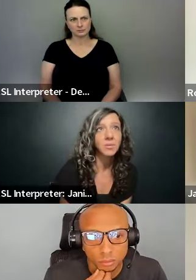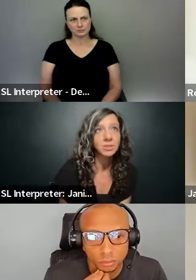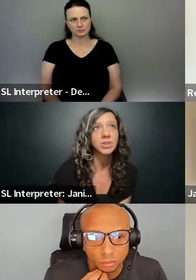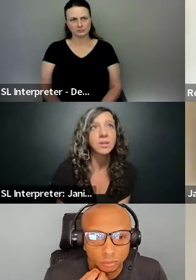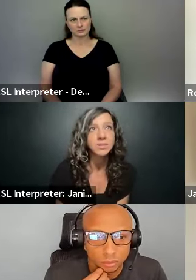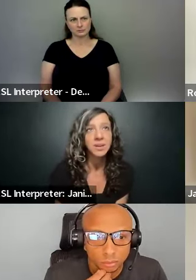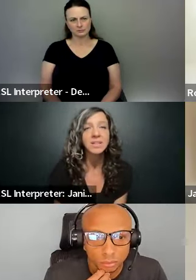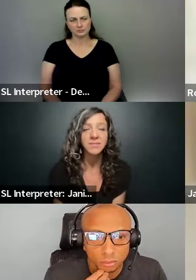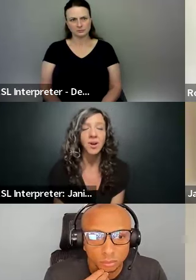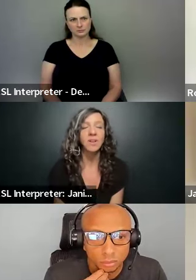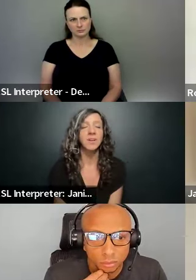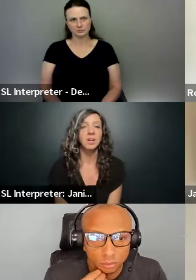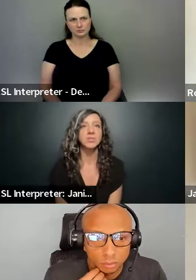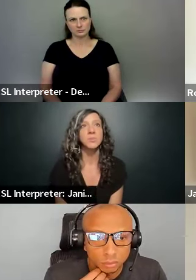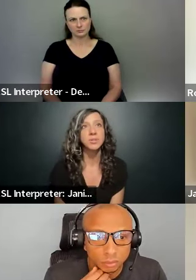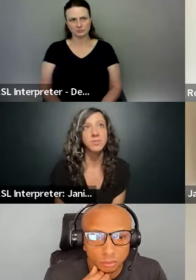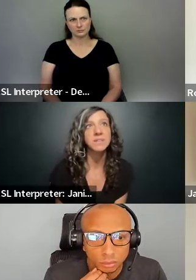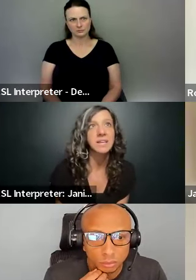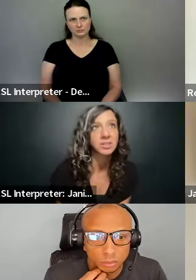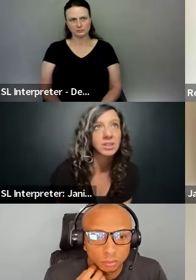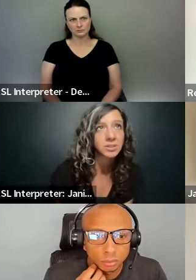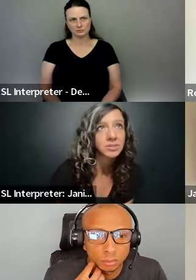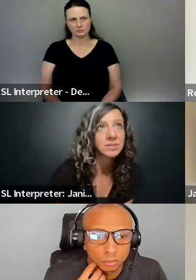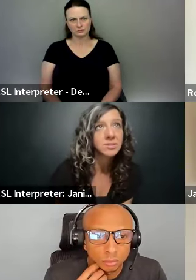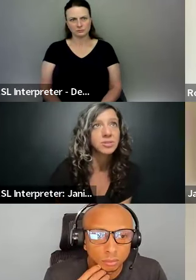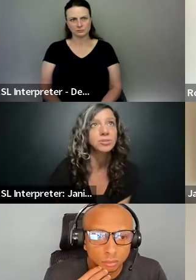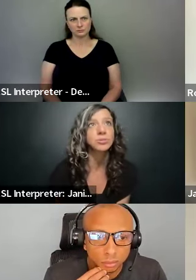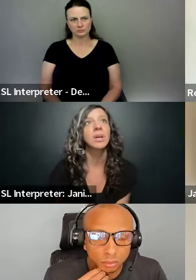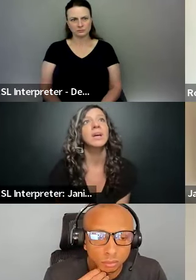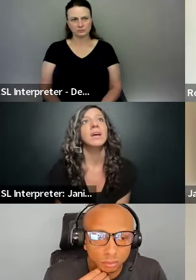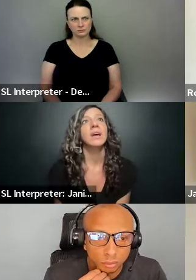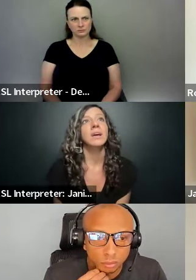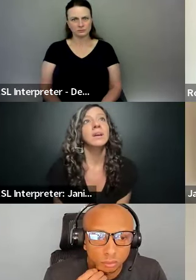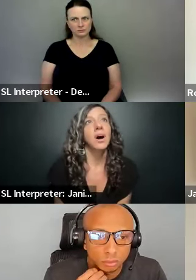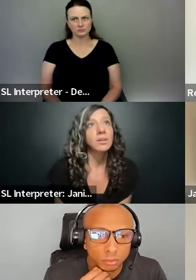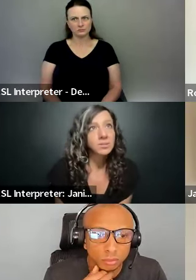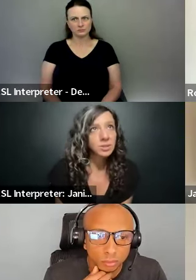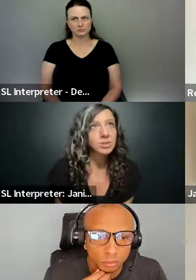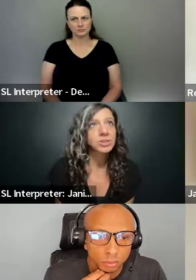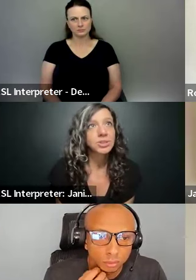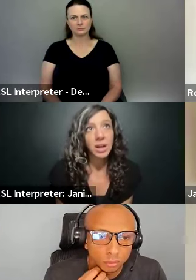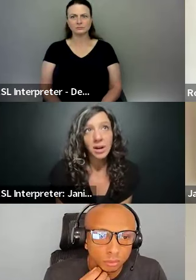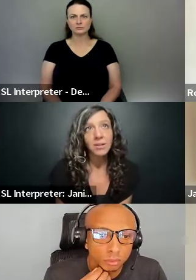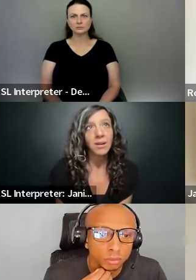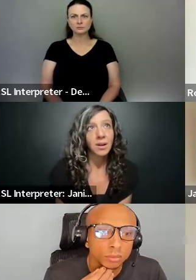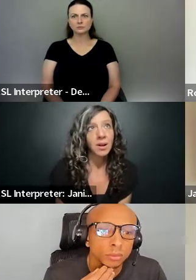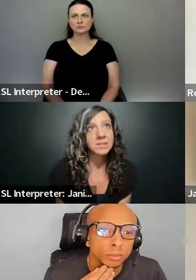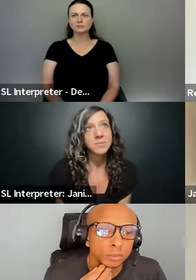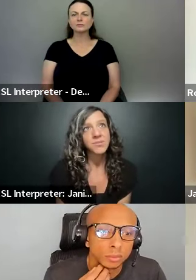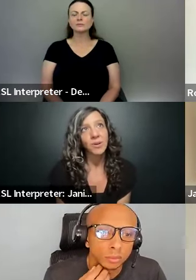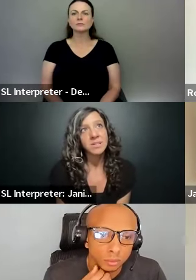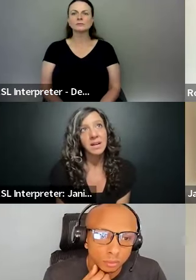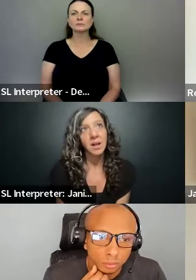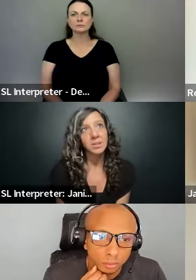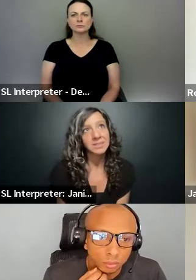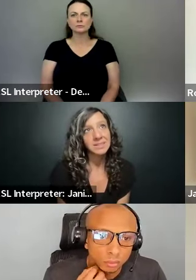I feel like we should also get deaf and hard of hearing contributors from these Asian countries to also share their